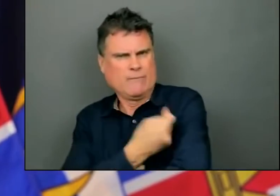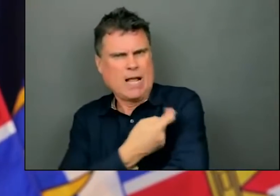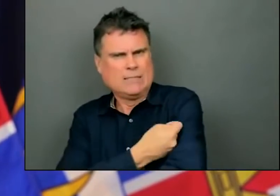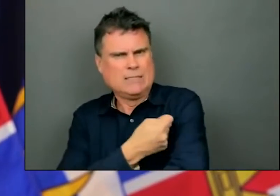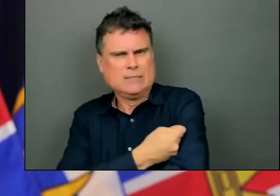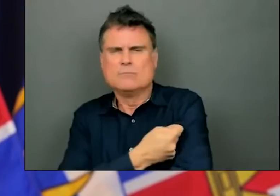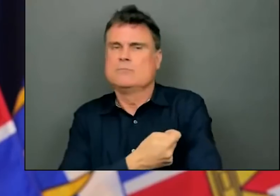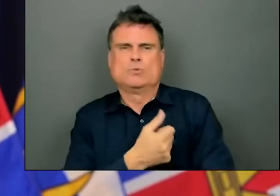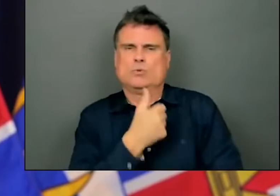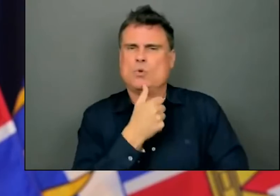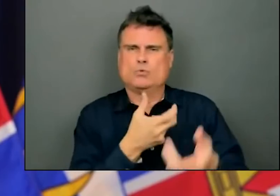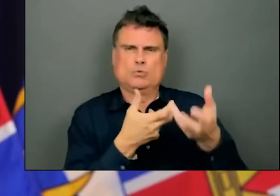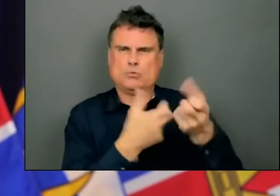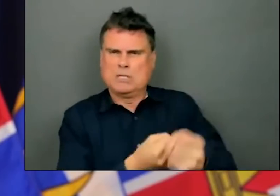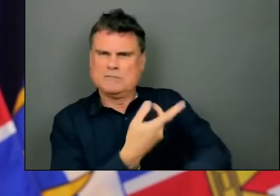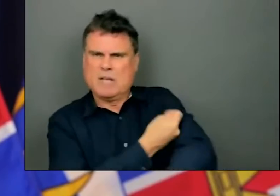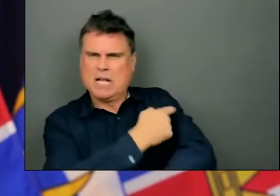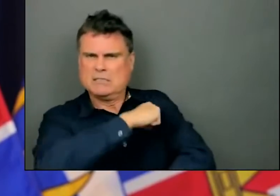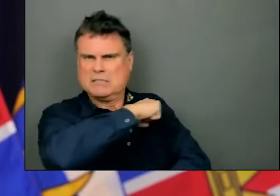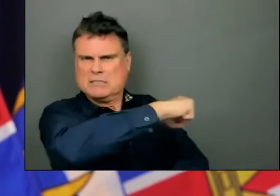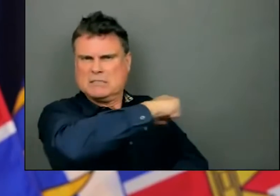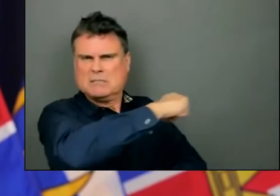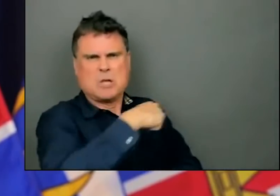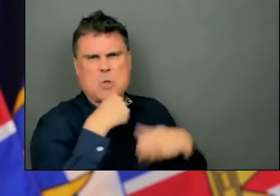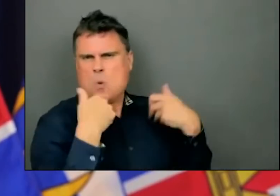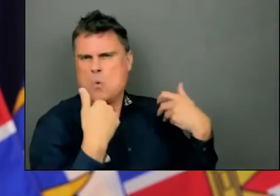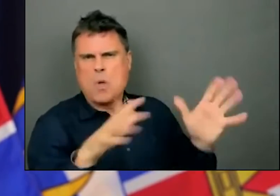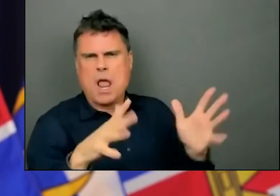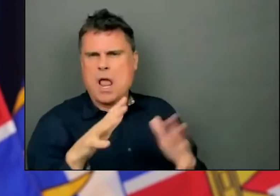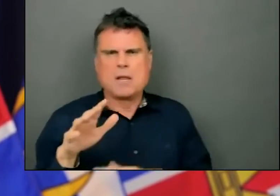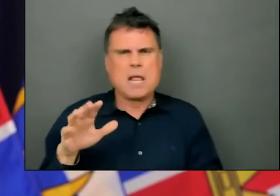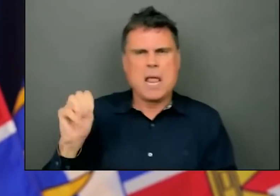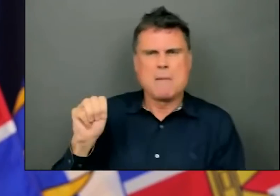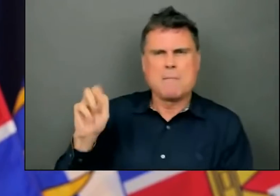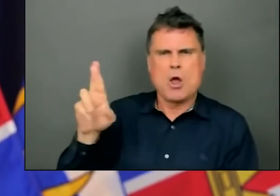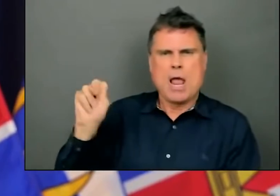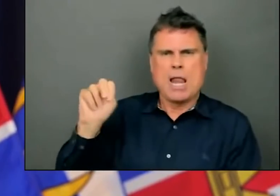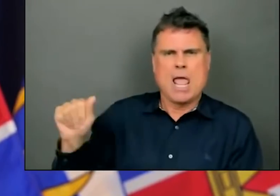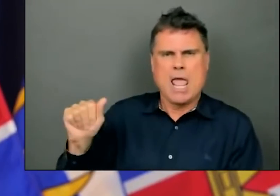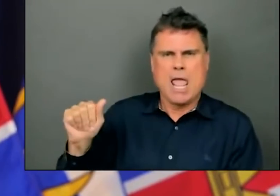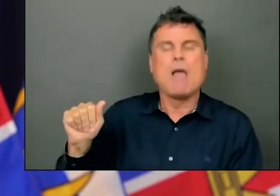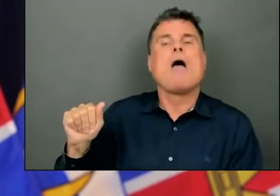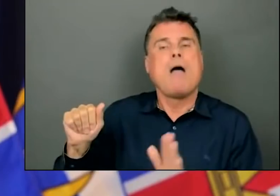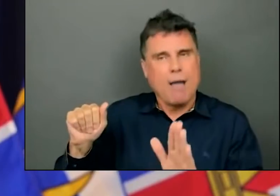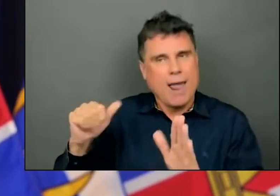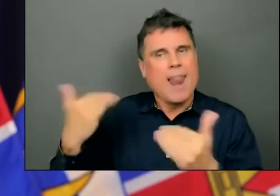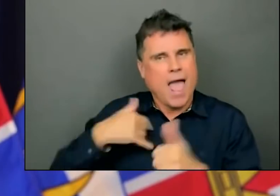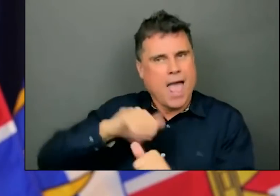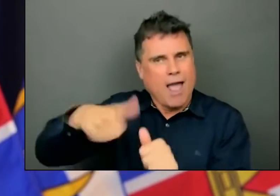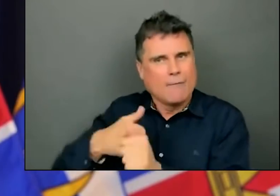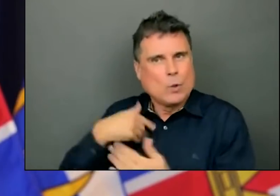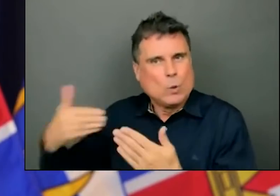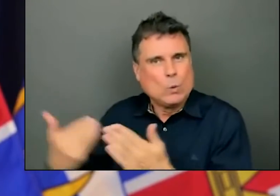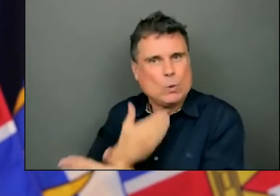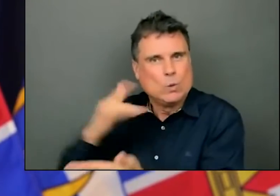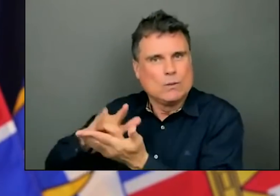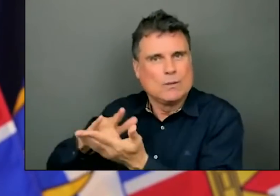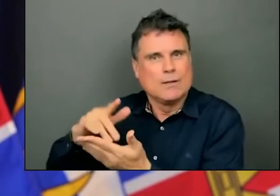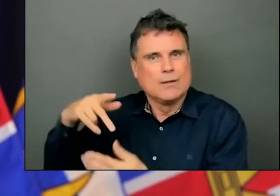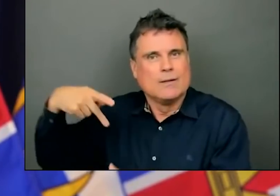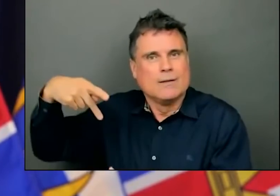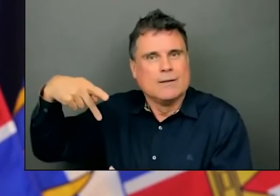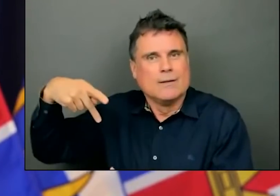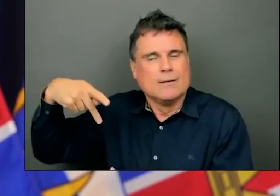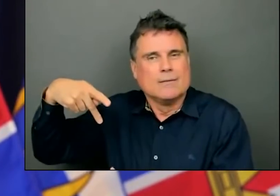the value of the mRNA vaccines, that they have other options now, including the Novavax vaccine that was just approved for use. So I